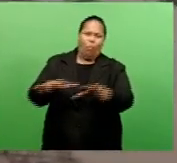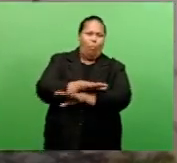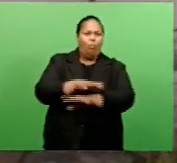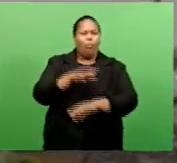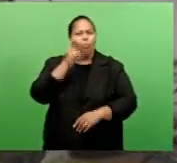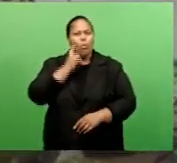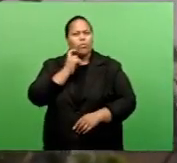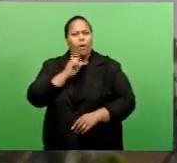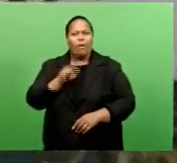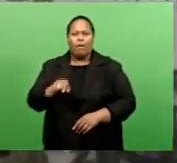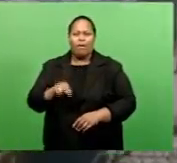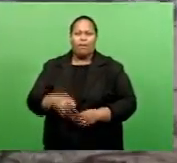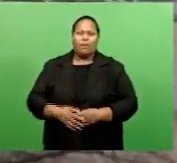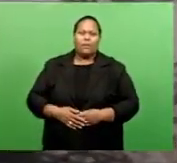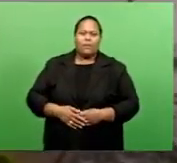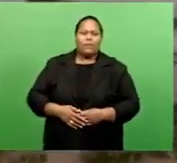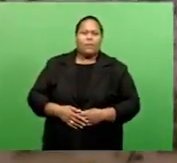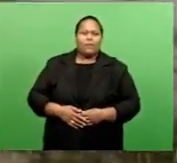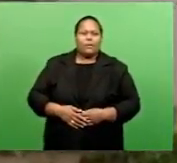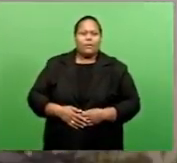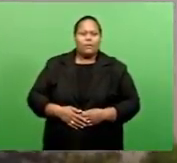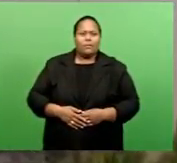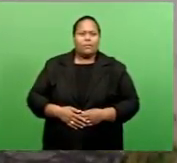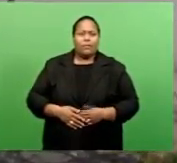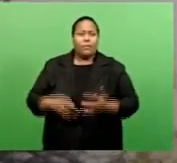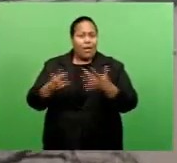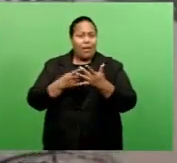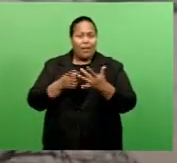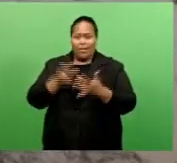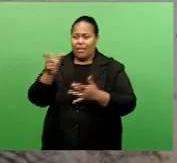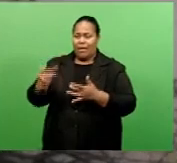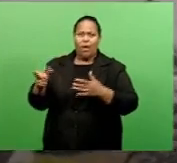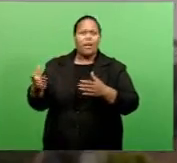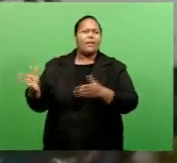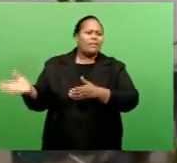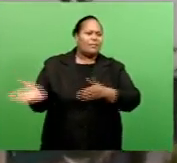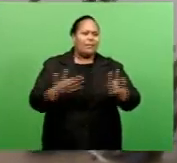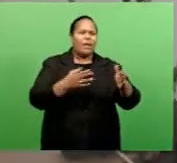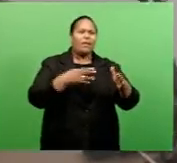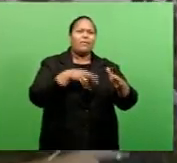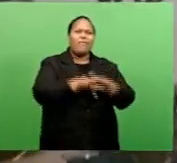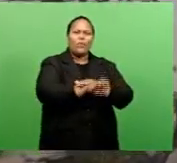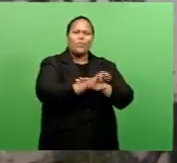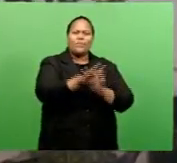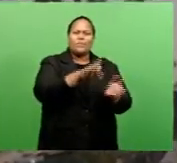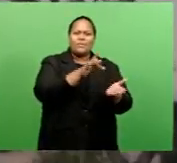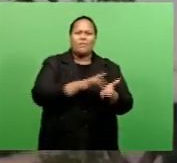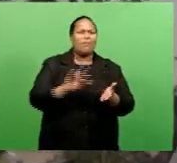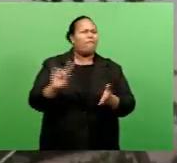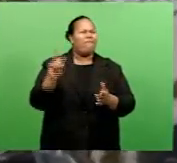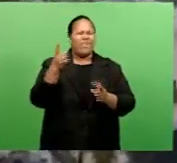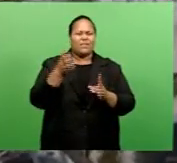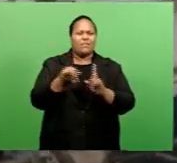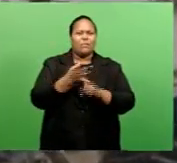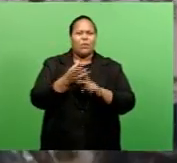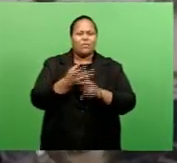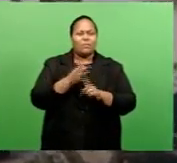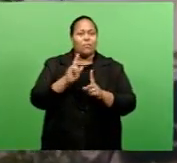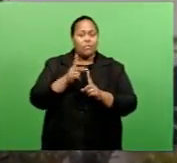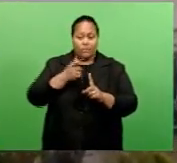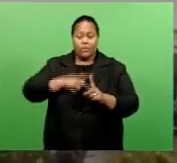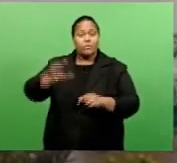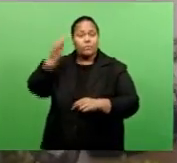Vunivesi resident Solomon and Nalumia, moving to the evacuation center was the first priority as they knew their village was prone to